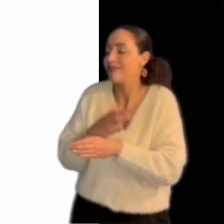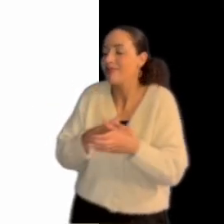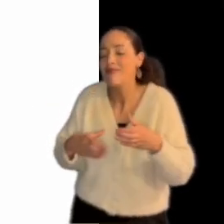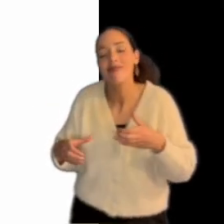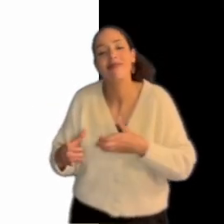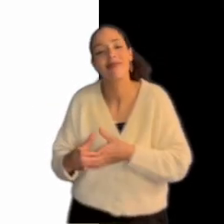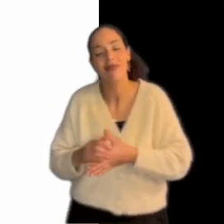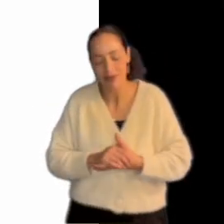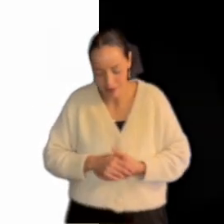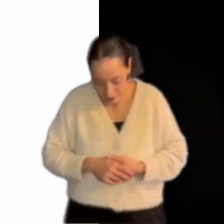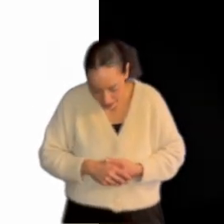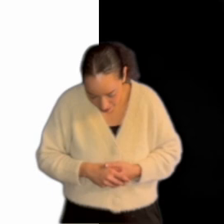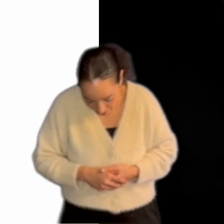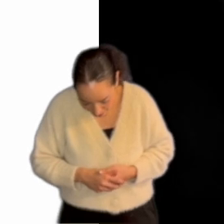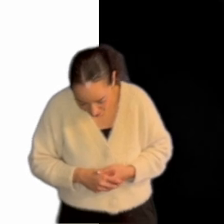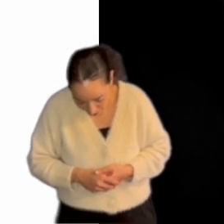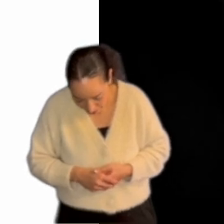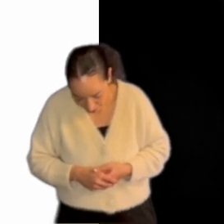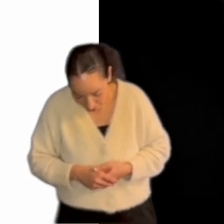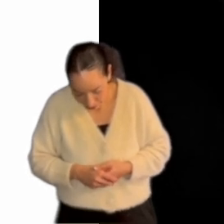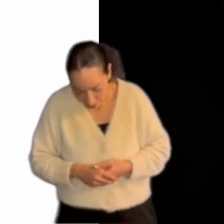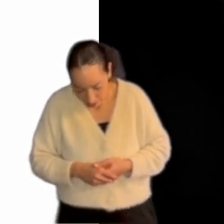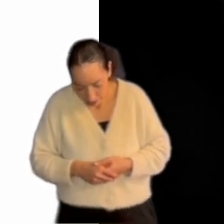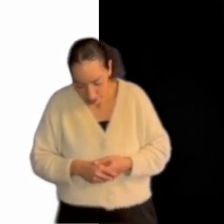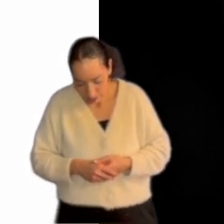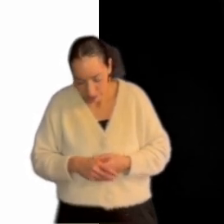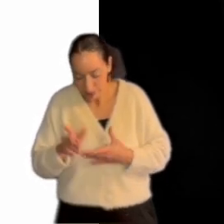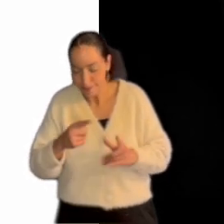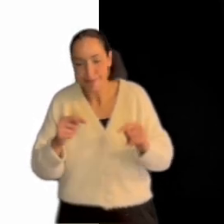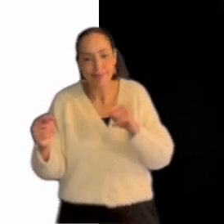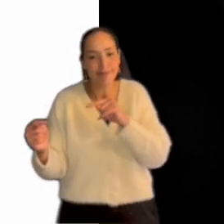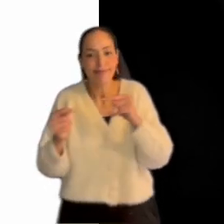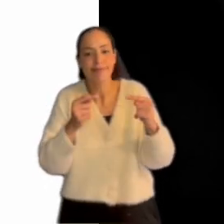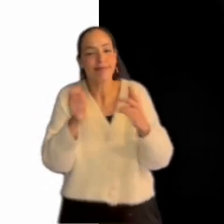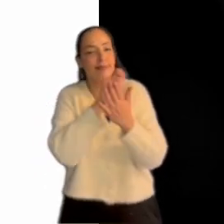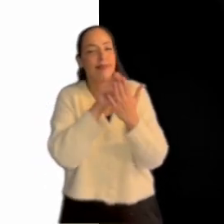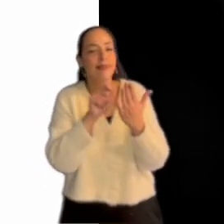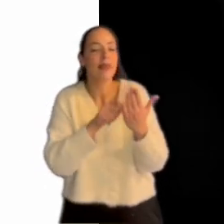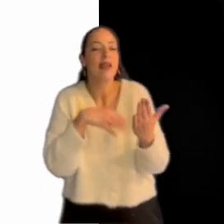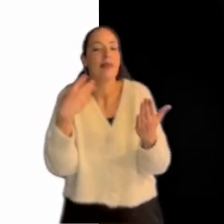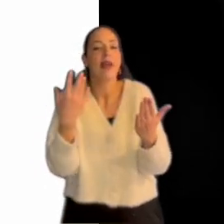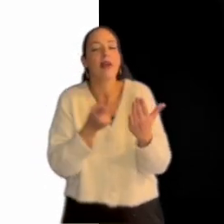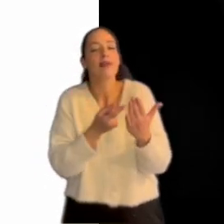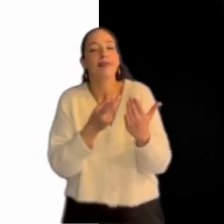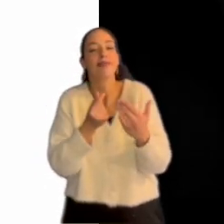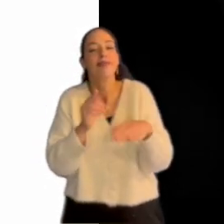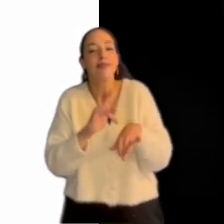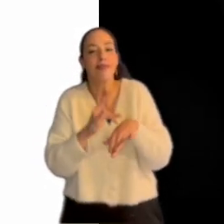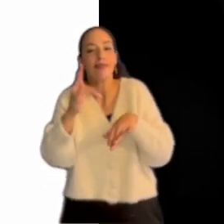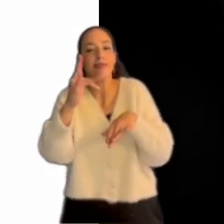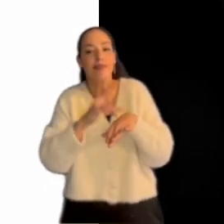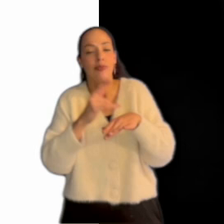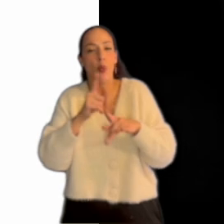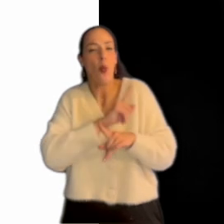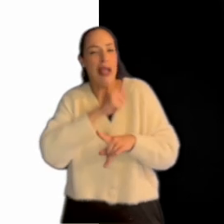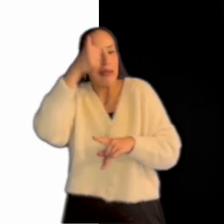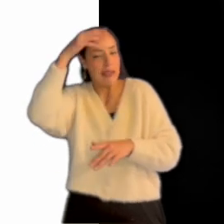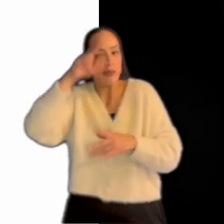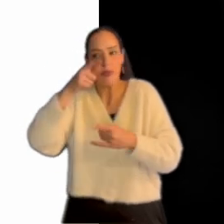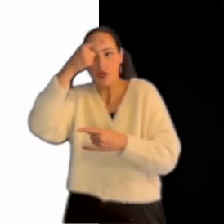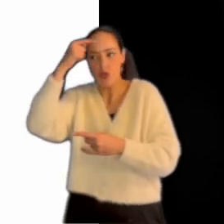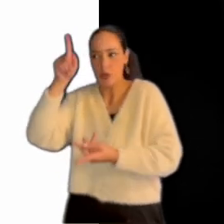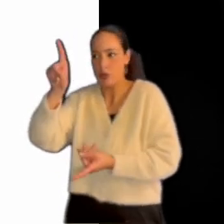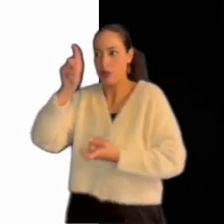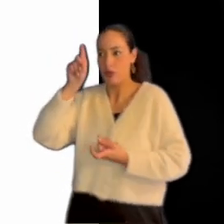in the literature with regards to why some practitioners experience vicarious trauma and others do not, Joanna Fleck and Rachel Francis, in their work